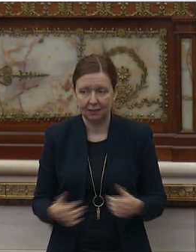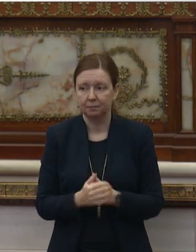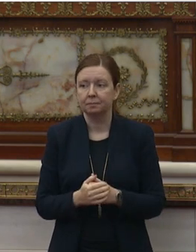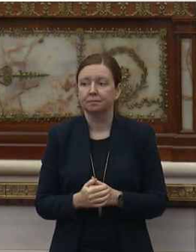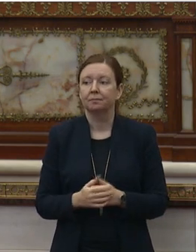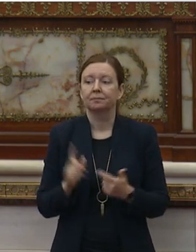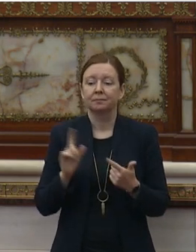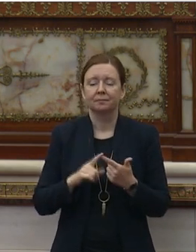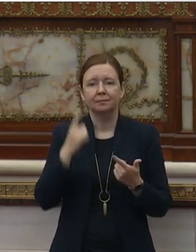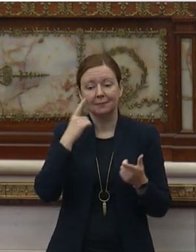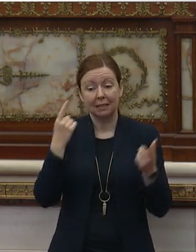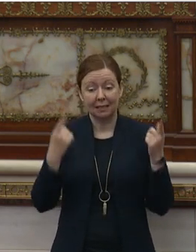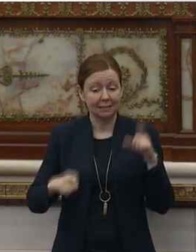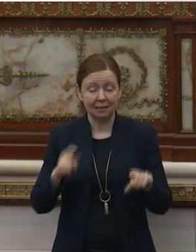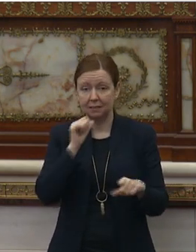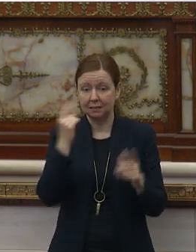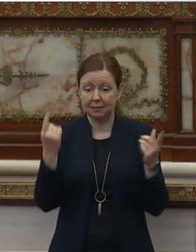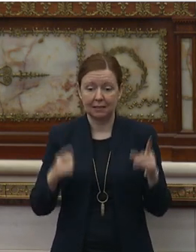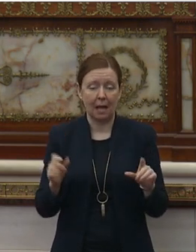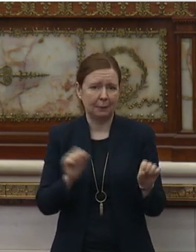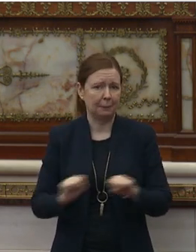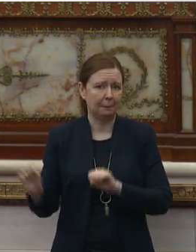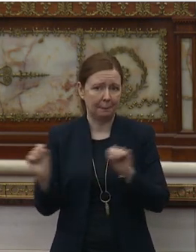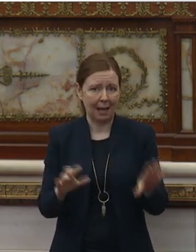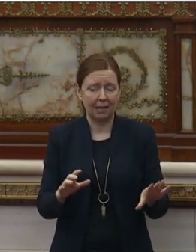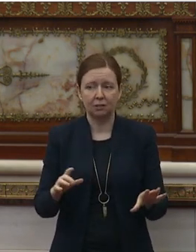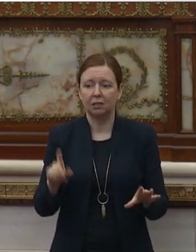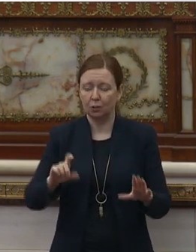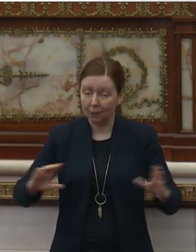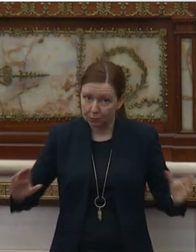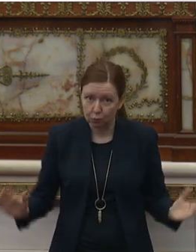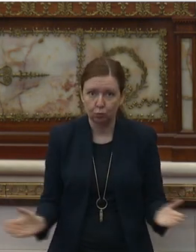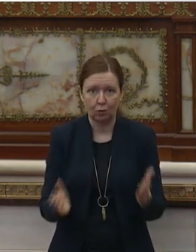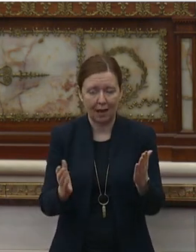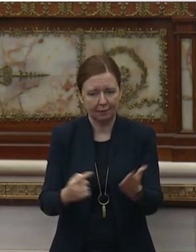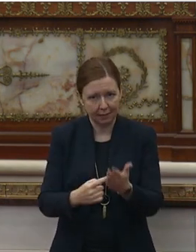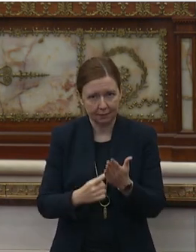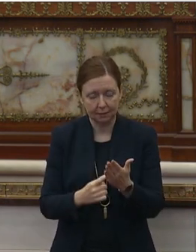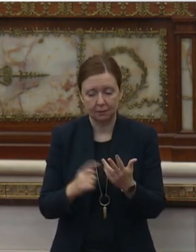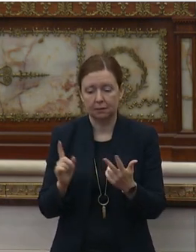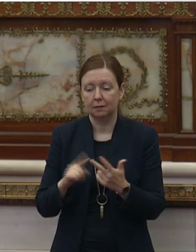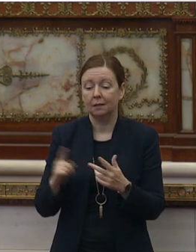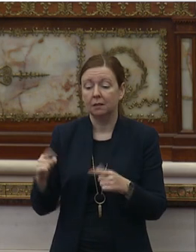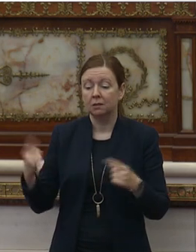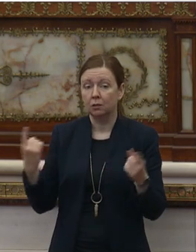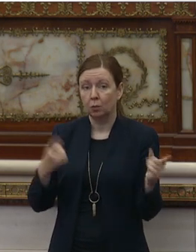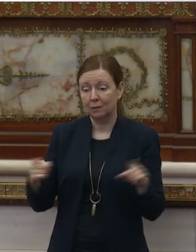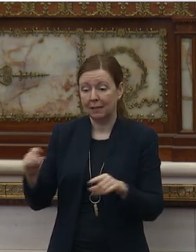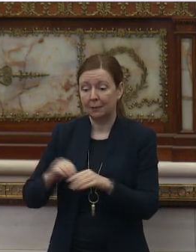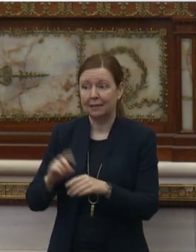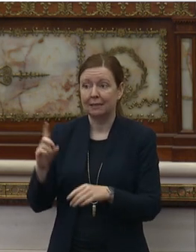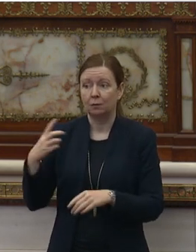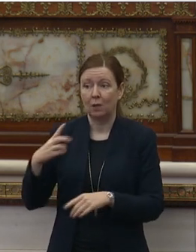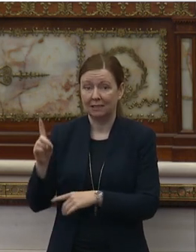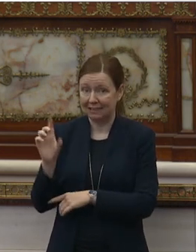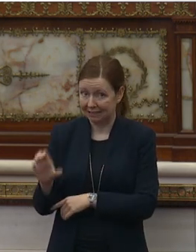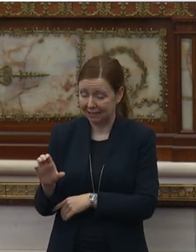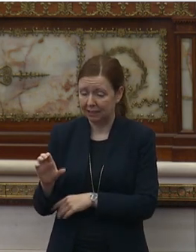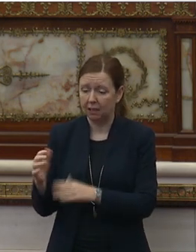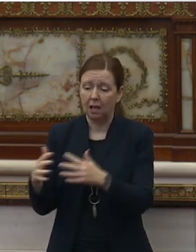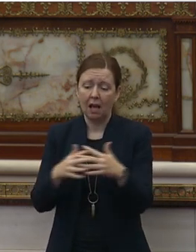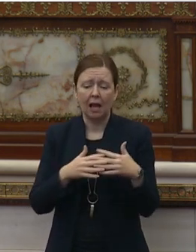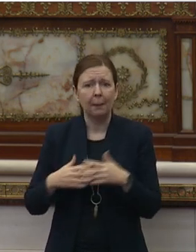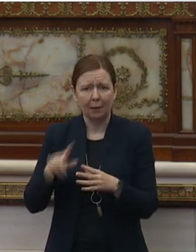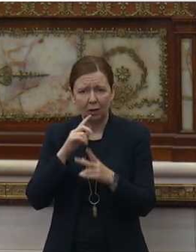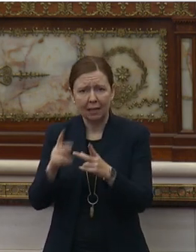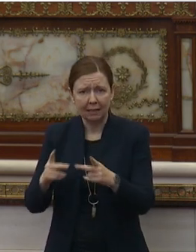And consensus doesn't happen by magic. You have to drive it. And contrary to what's happening in DC, America is